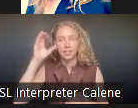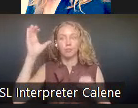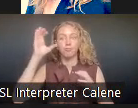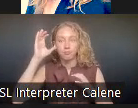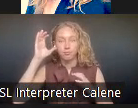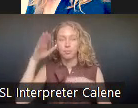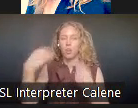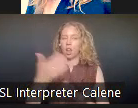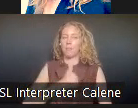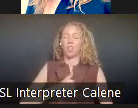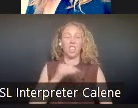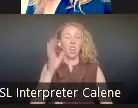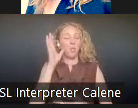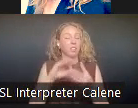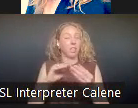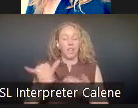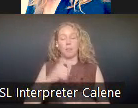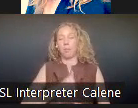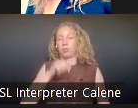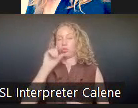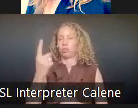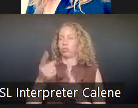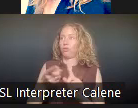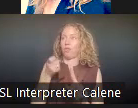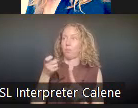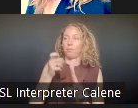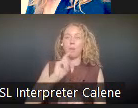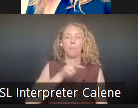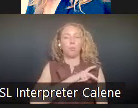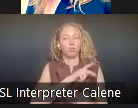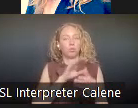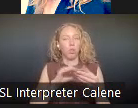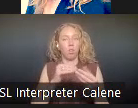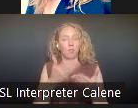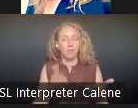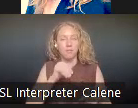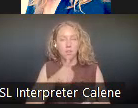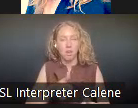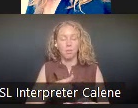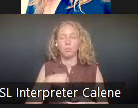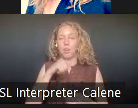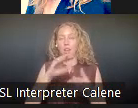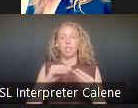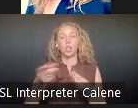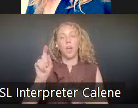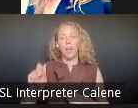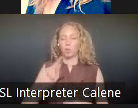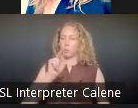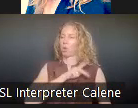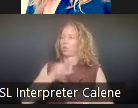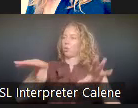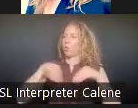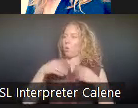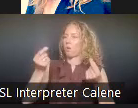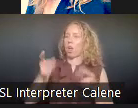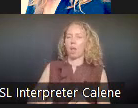And let me say, the apology is not coming from a personal place. We're not saying you have to personally take responsibility for